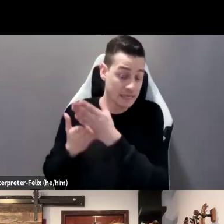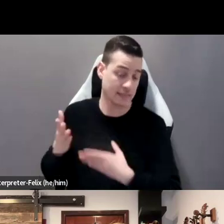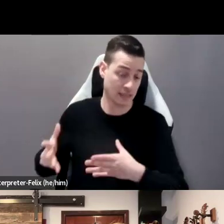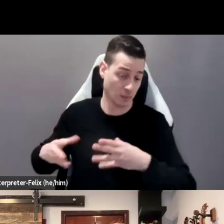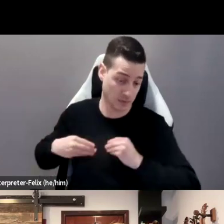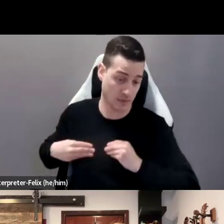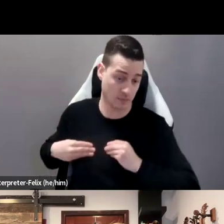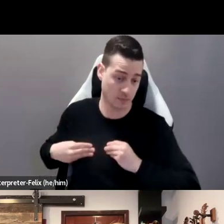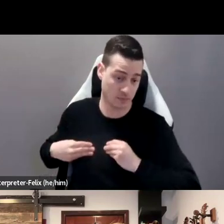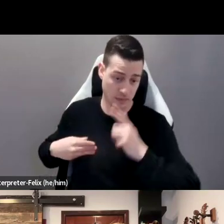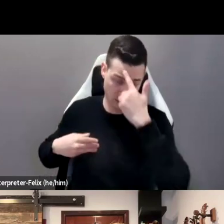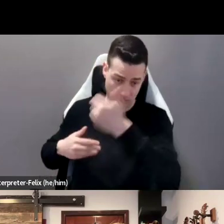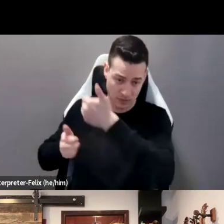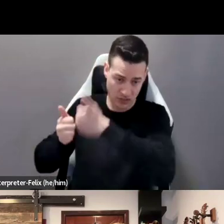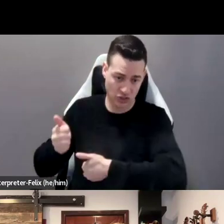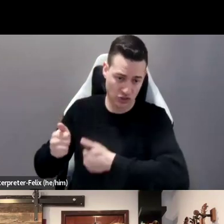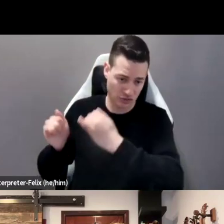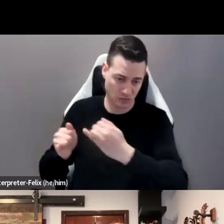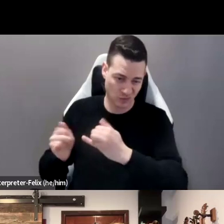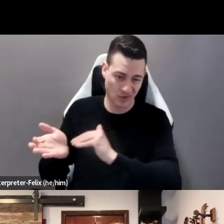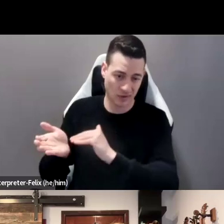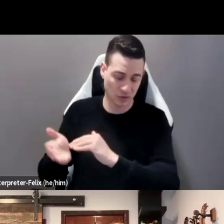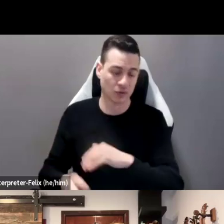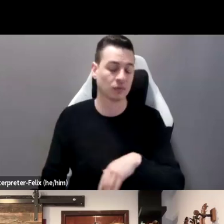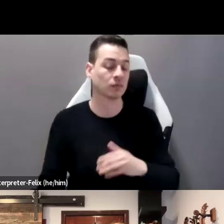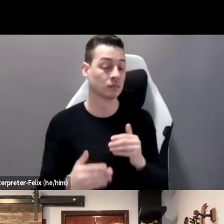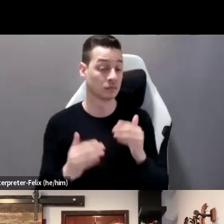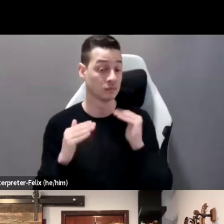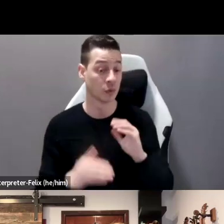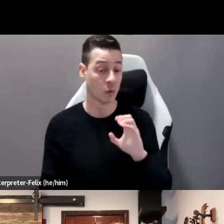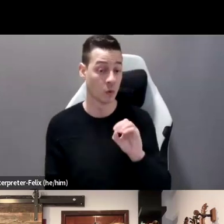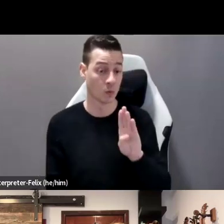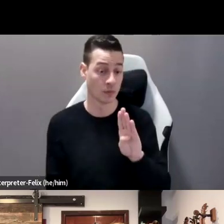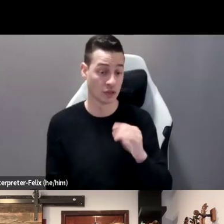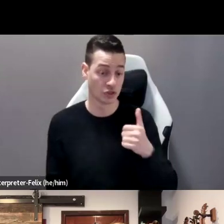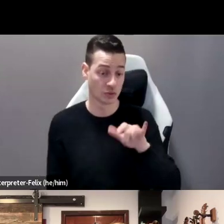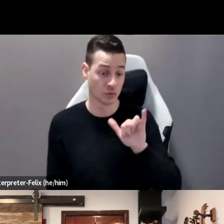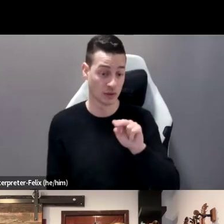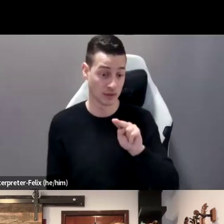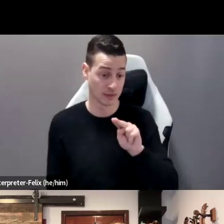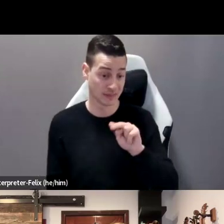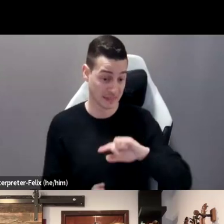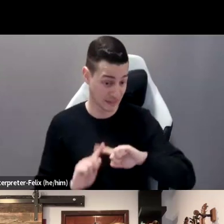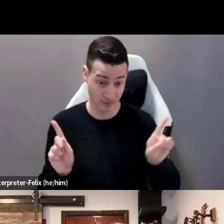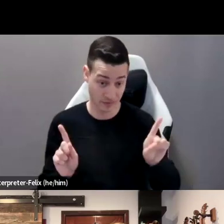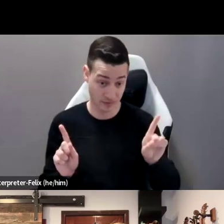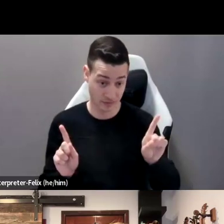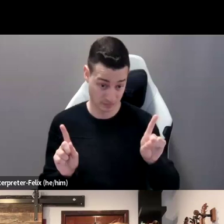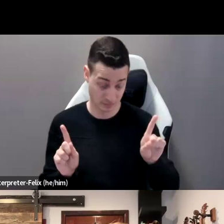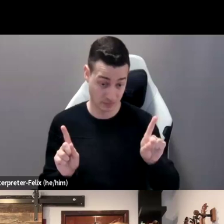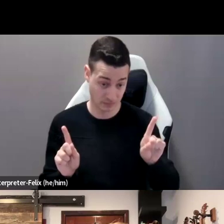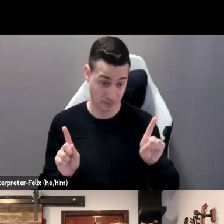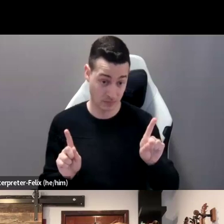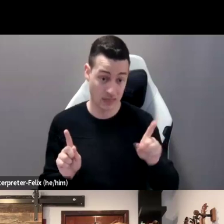OBGYN is a little bit different because a lot of patients consider, especially young patients consider OBGYN to be